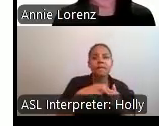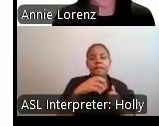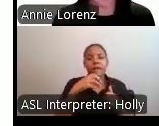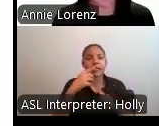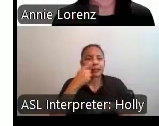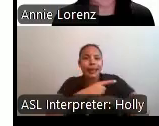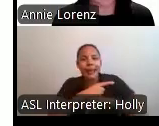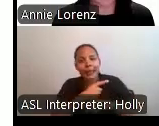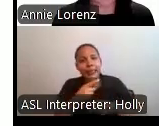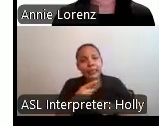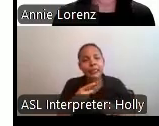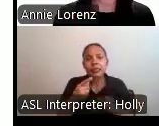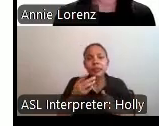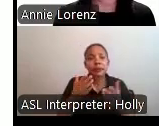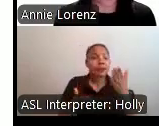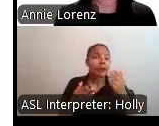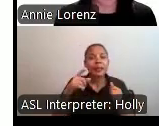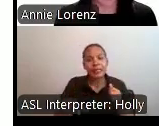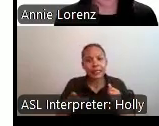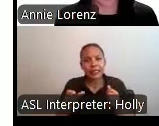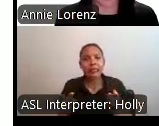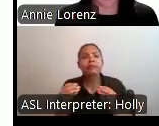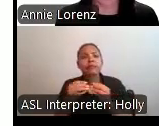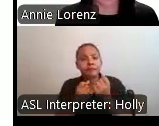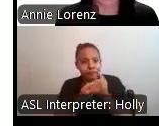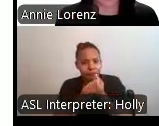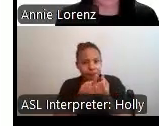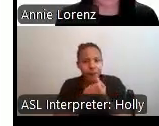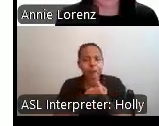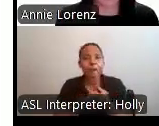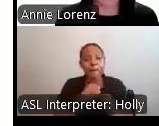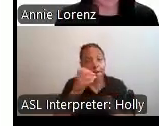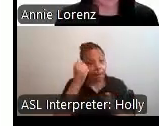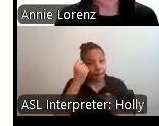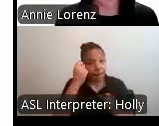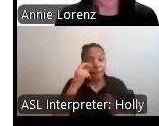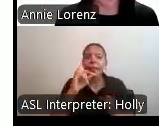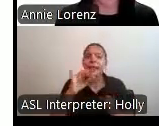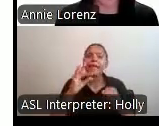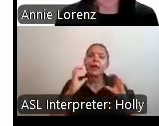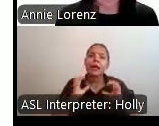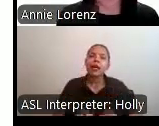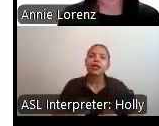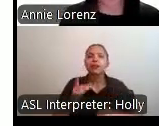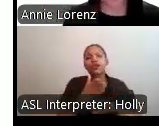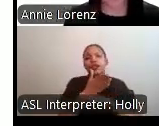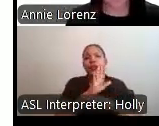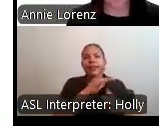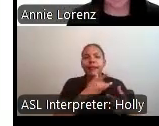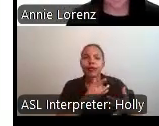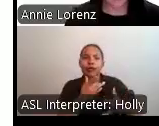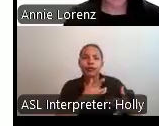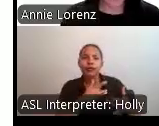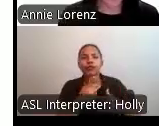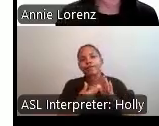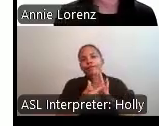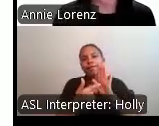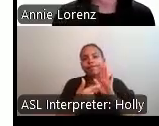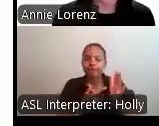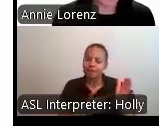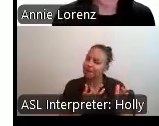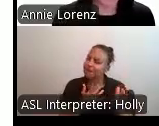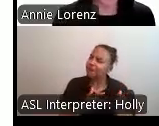supportive services? It's appropriate when a customer shares concerns openly. For example, they mention feeling